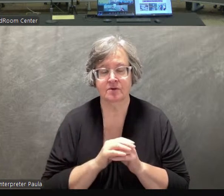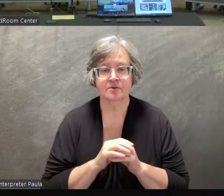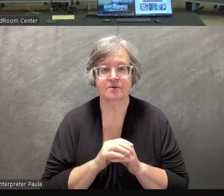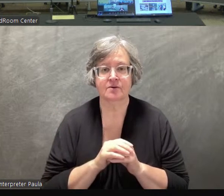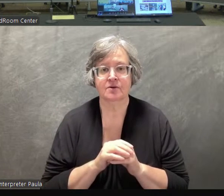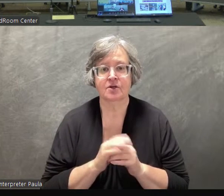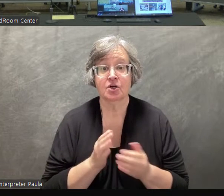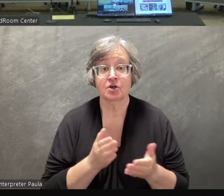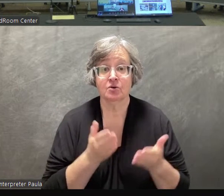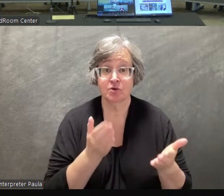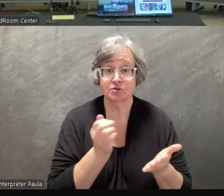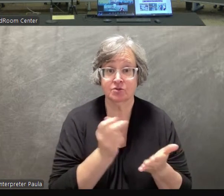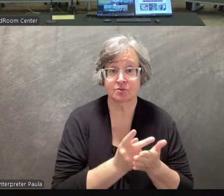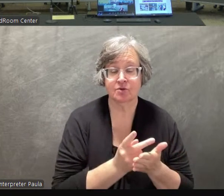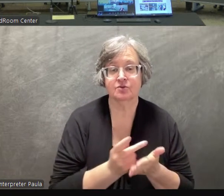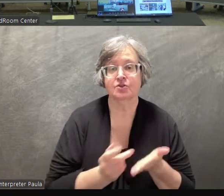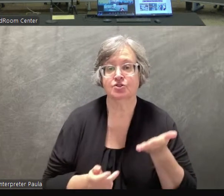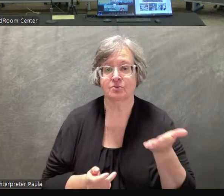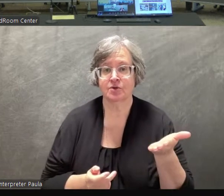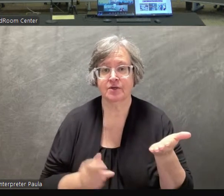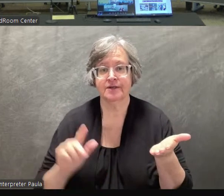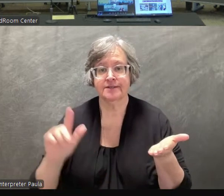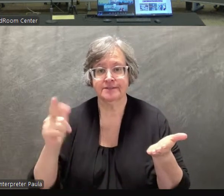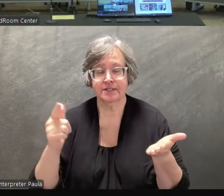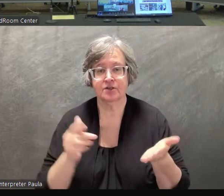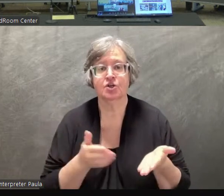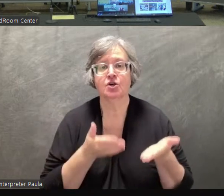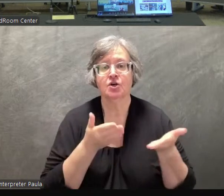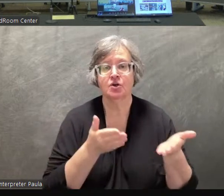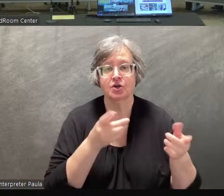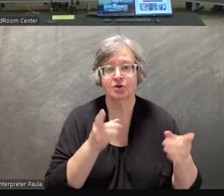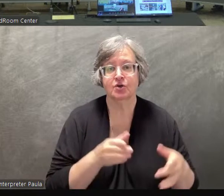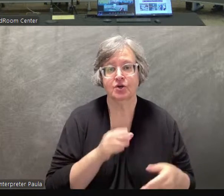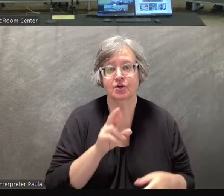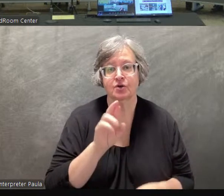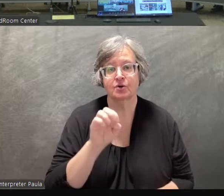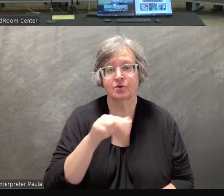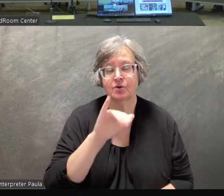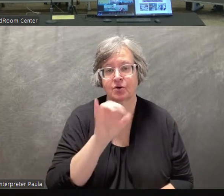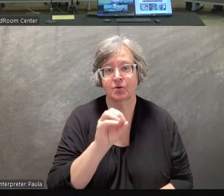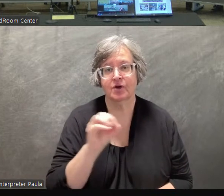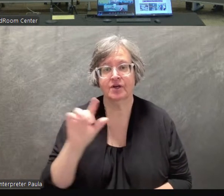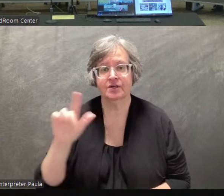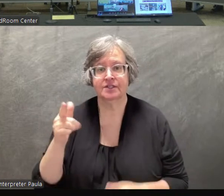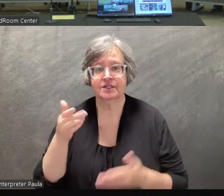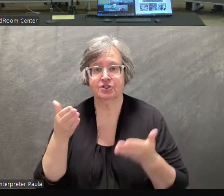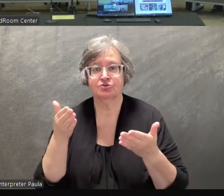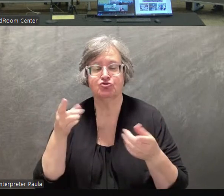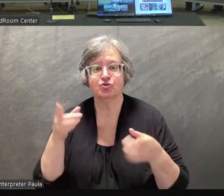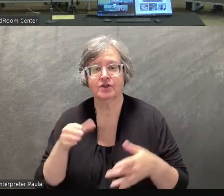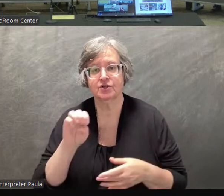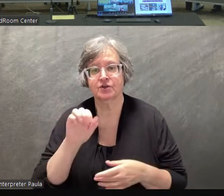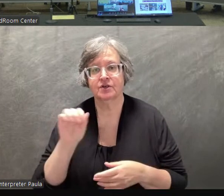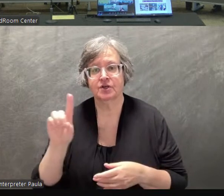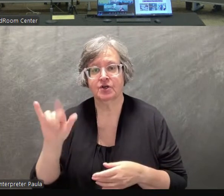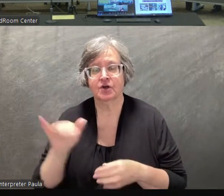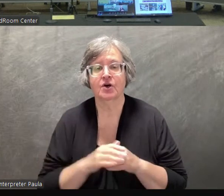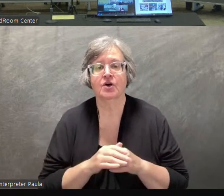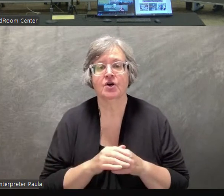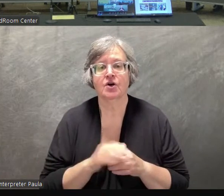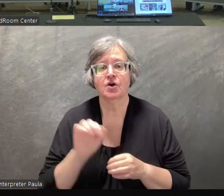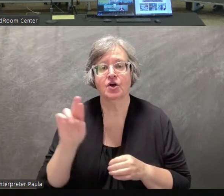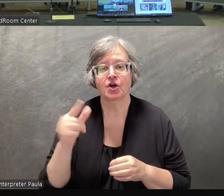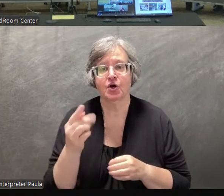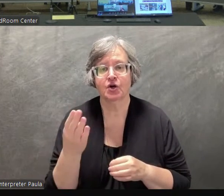have a motion to approve. So moved. Second. It's been moved by Director Raquel, seconded by Director Eady, that the minutes of